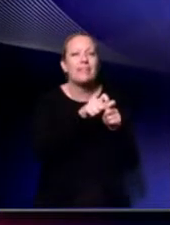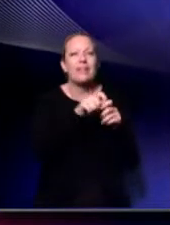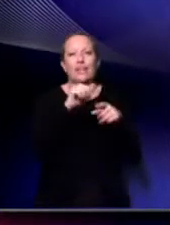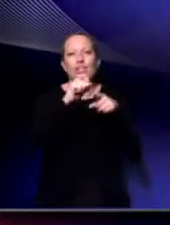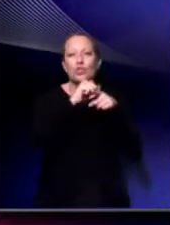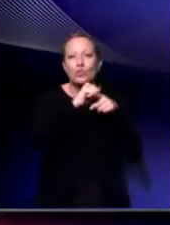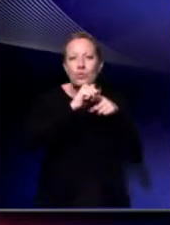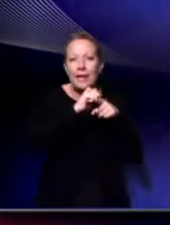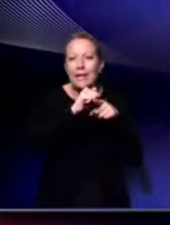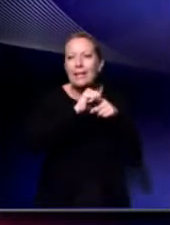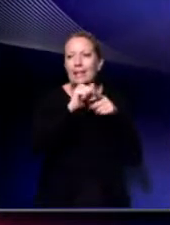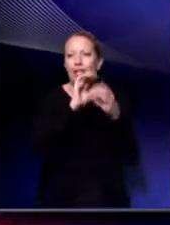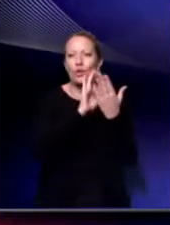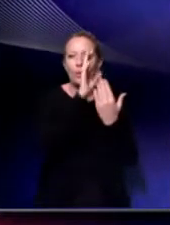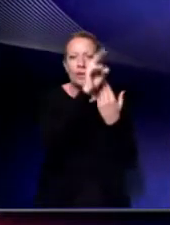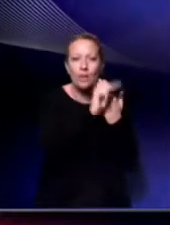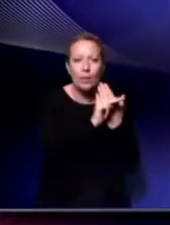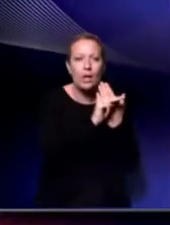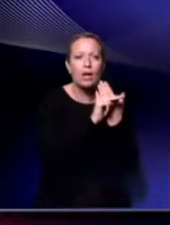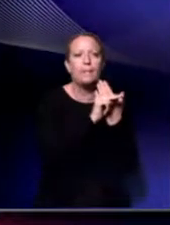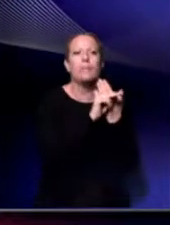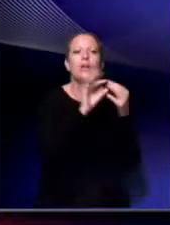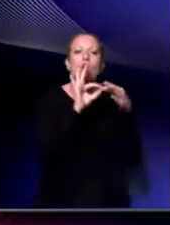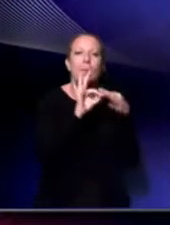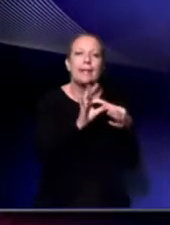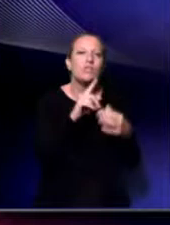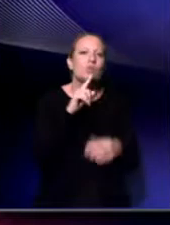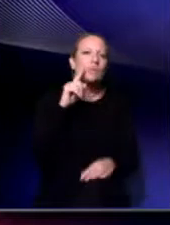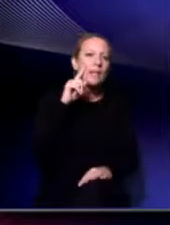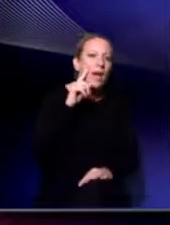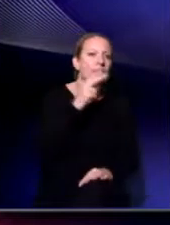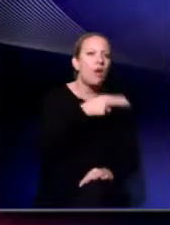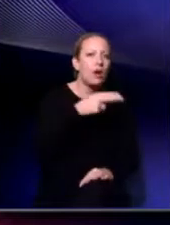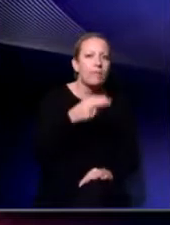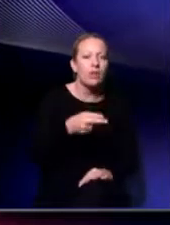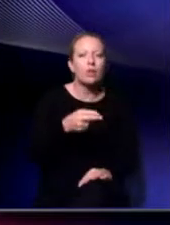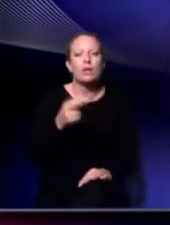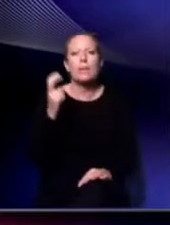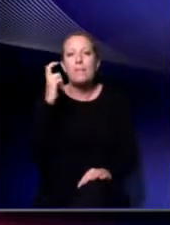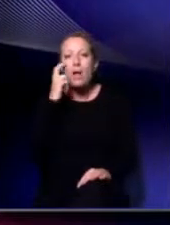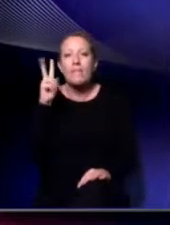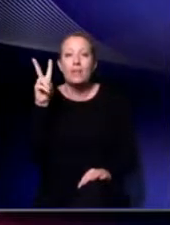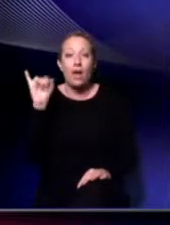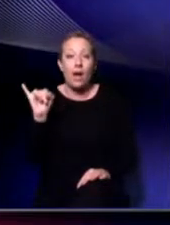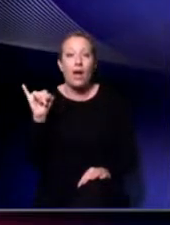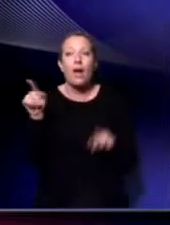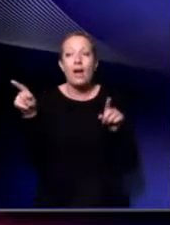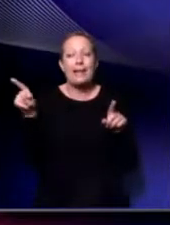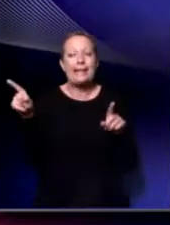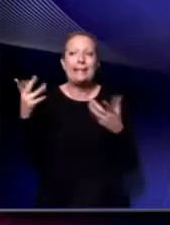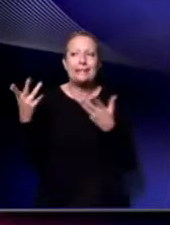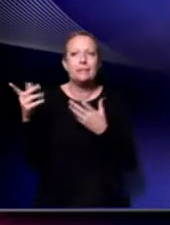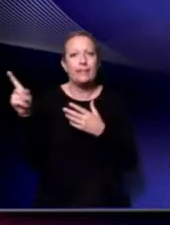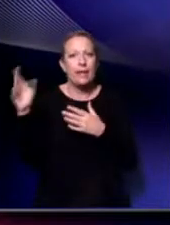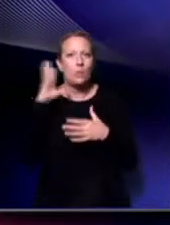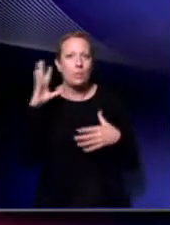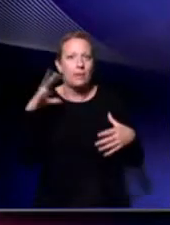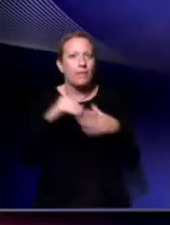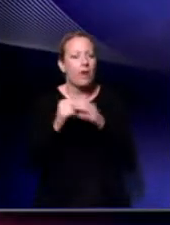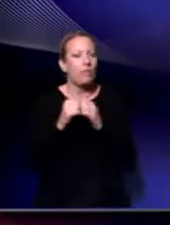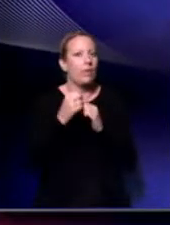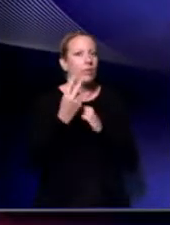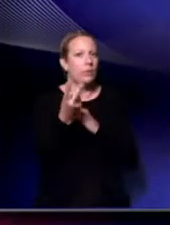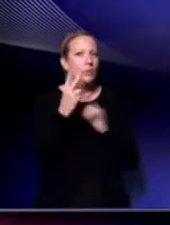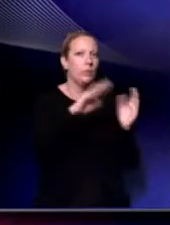the 2 disability groups that they would need to serve as far as hearing